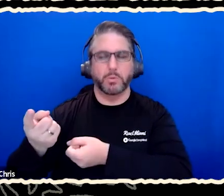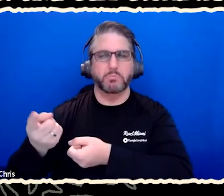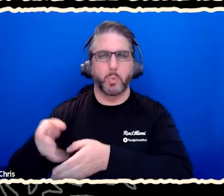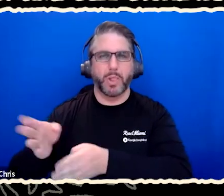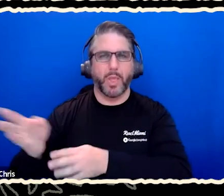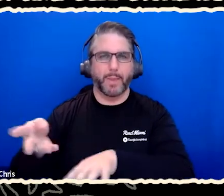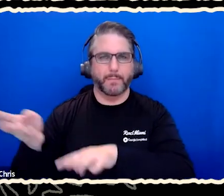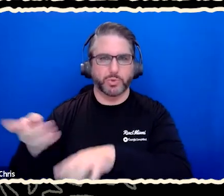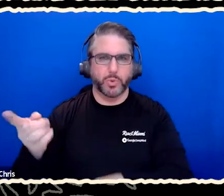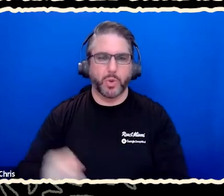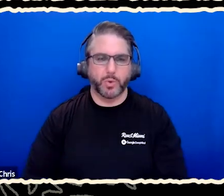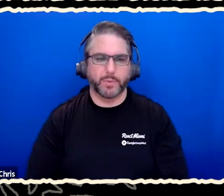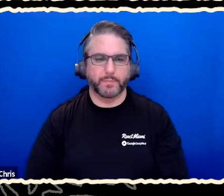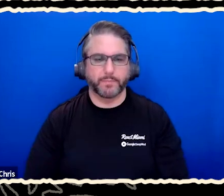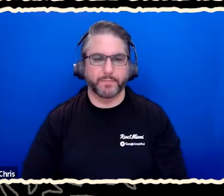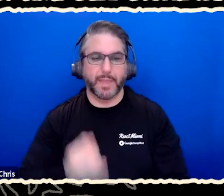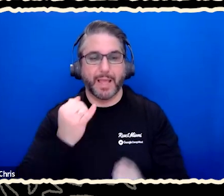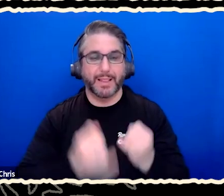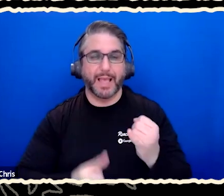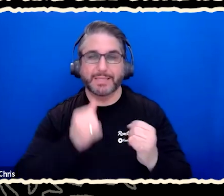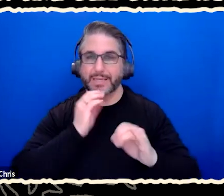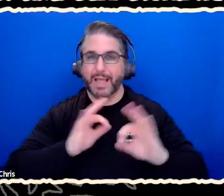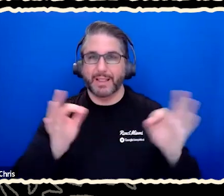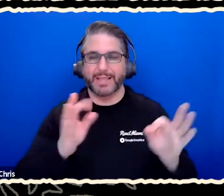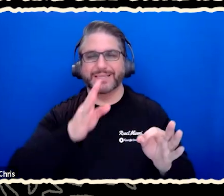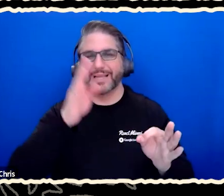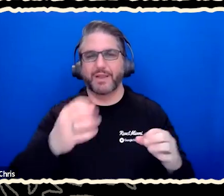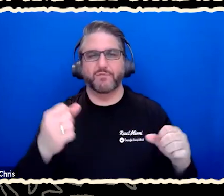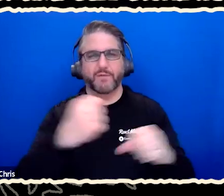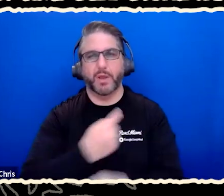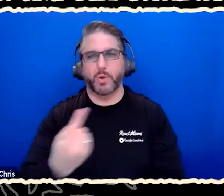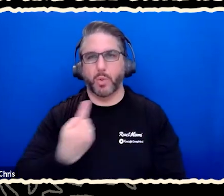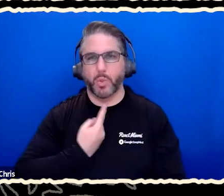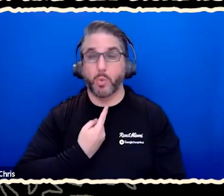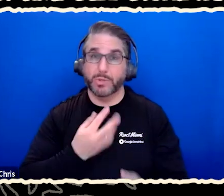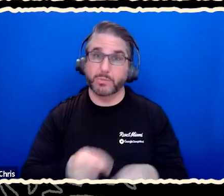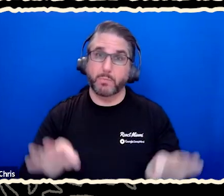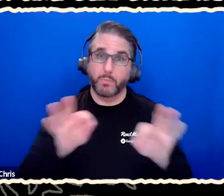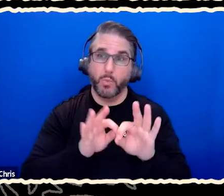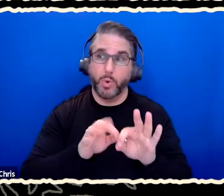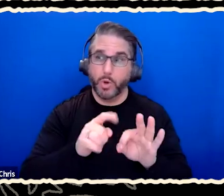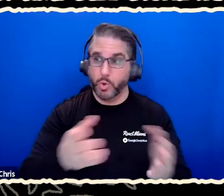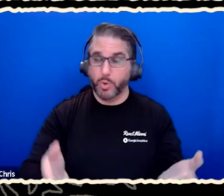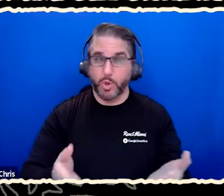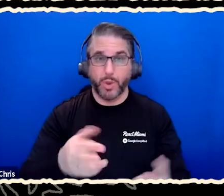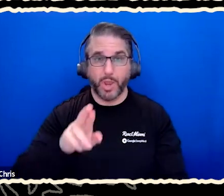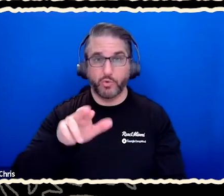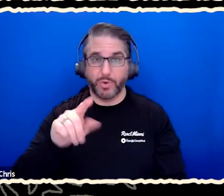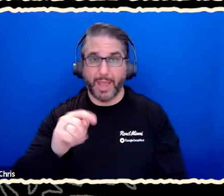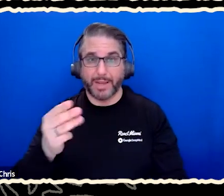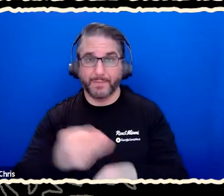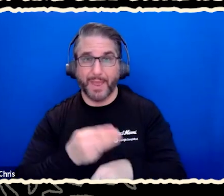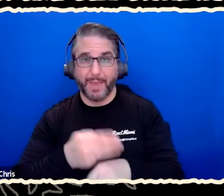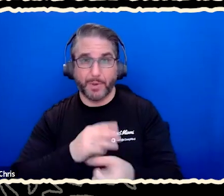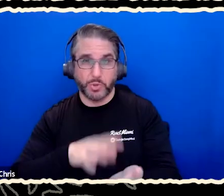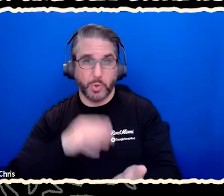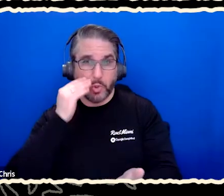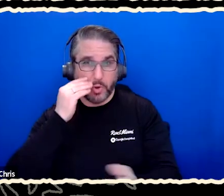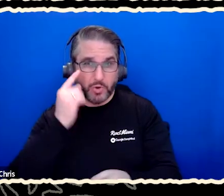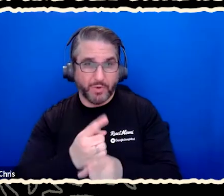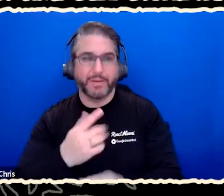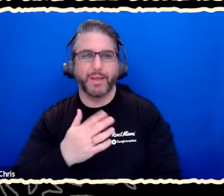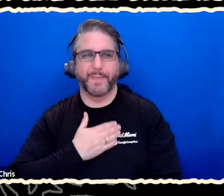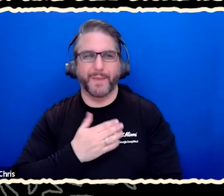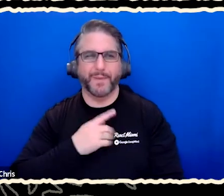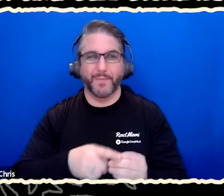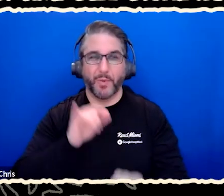Last but not least, we don't fight alone. That's super important, and you already did the first step because you're here at React Miami and learning, so I'm super happy about